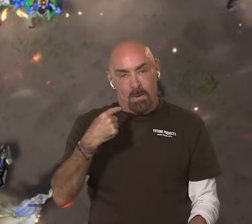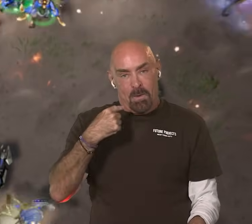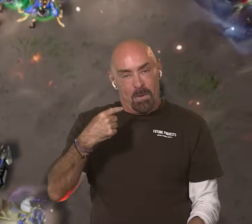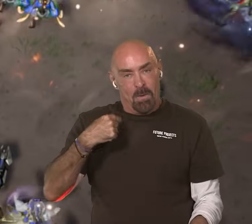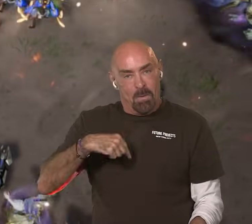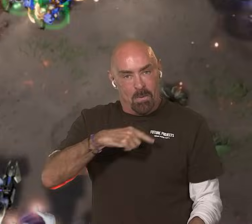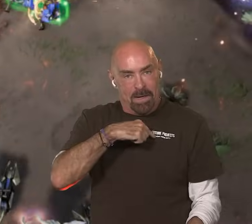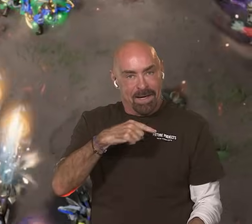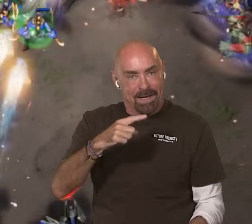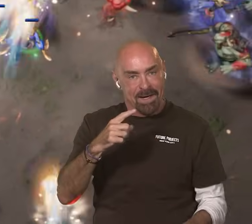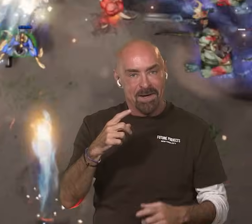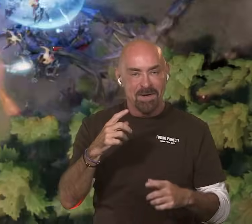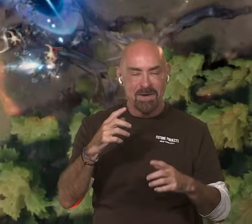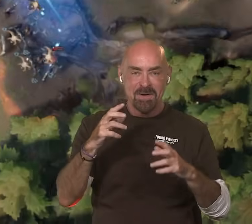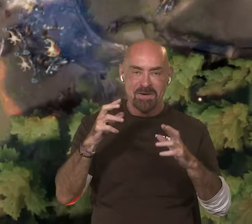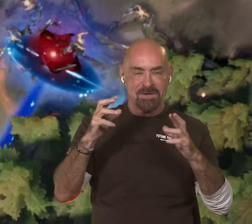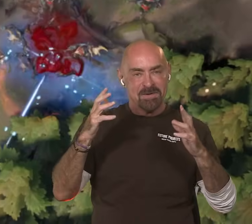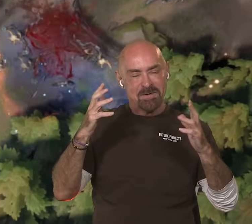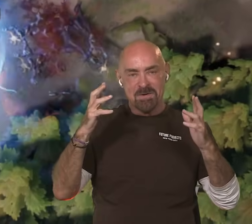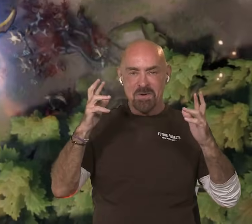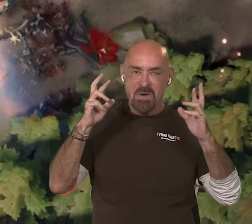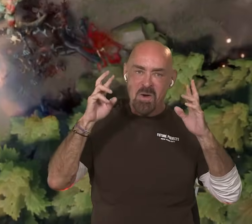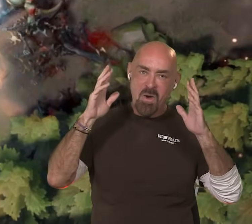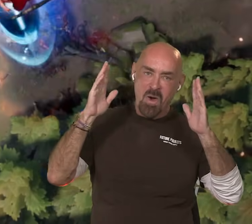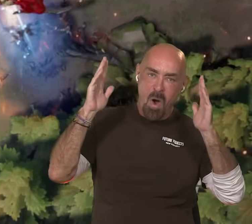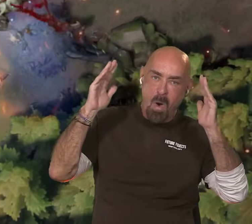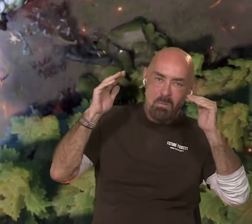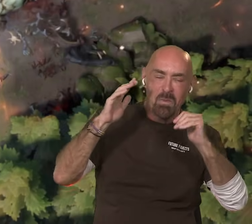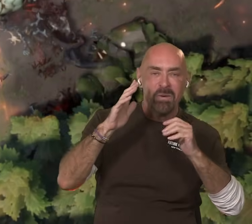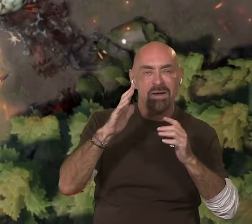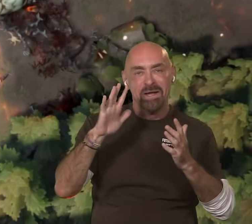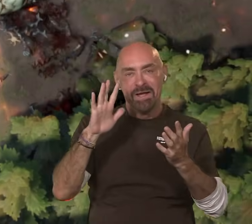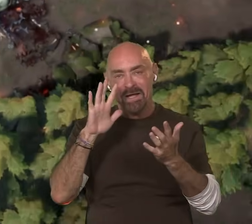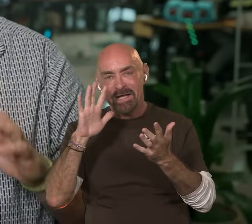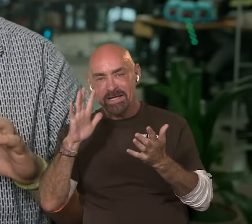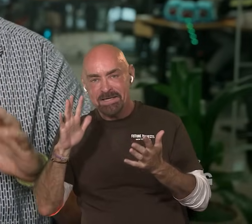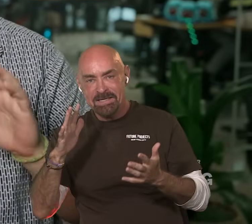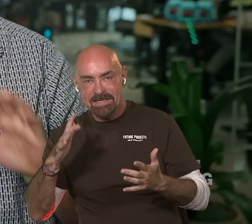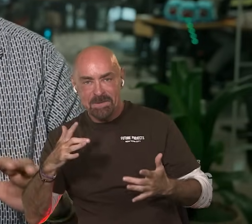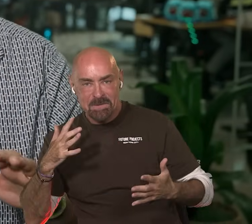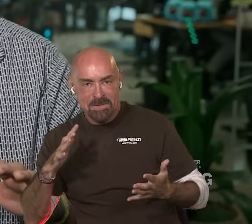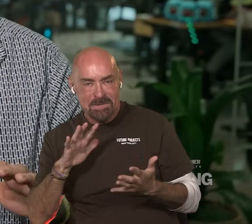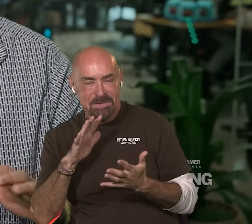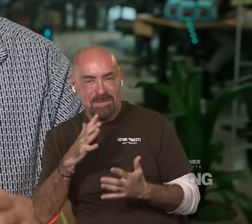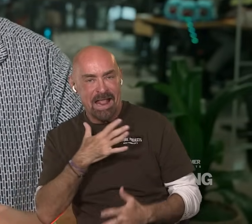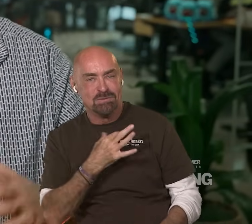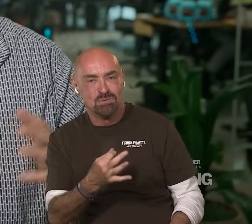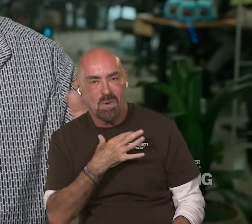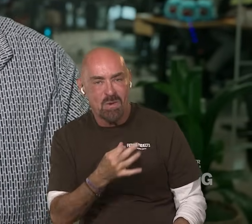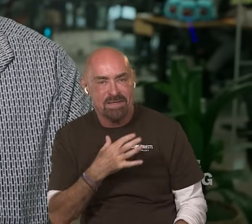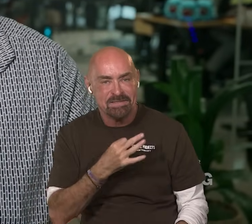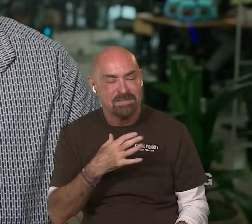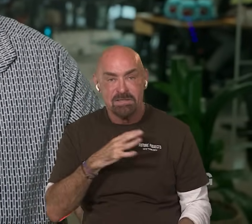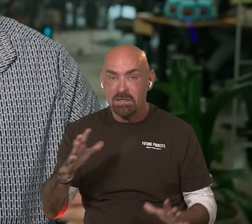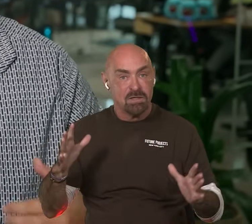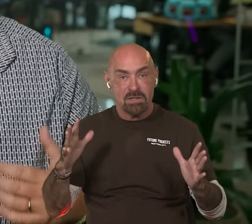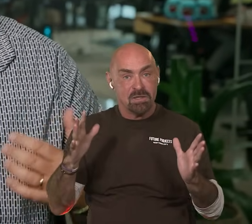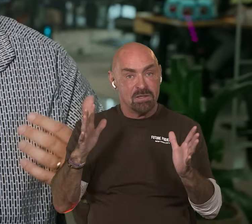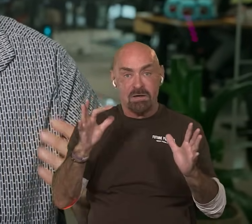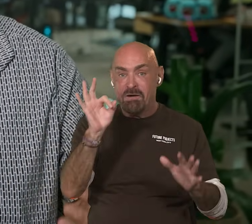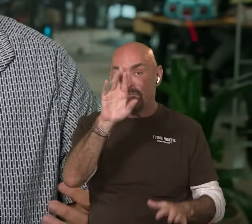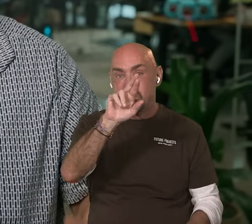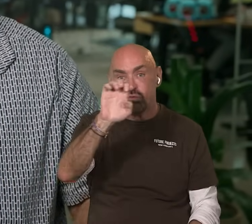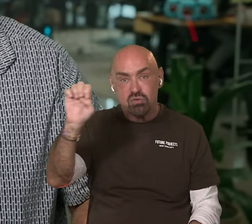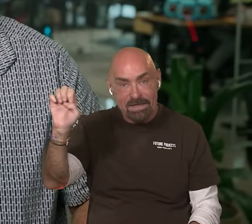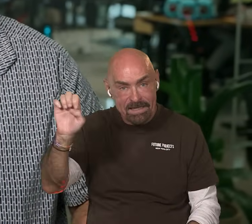you've enjoyed this exclusive first look at our Celestial faction. Stormgate's free to play. It's available to everyone. It will be